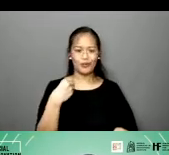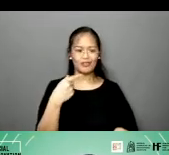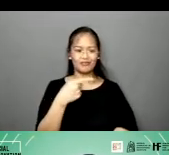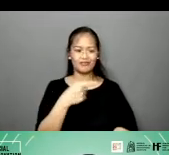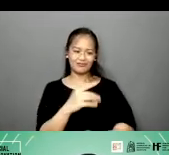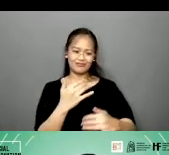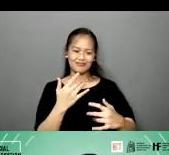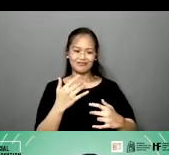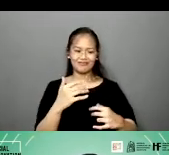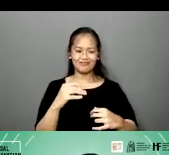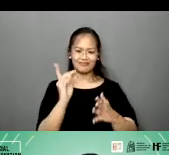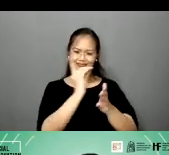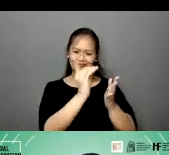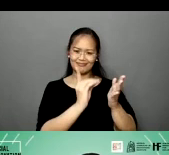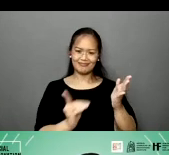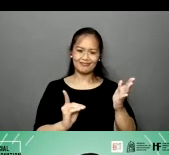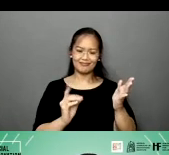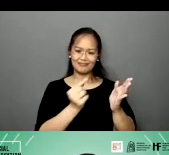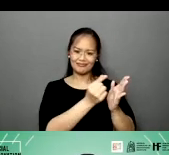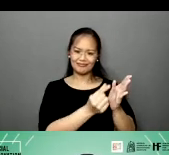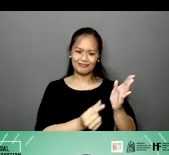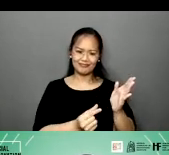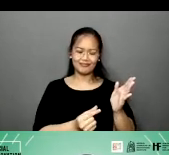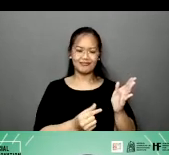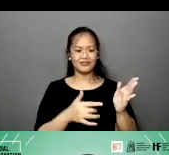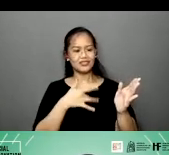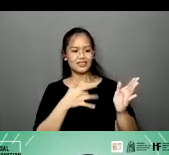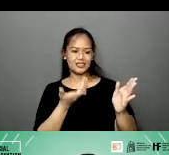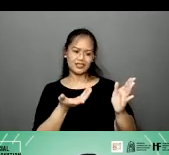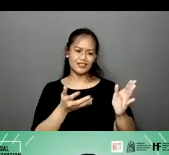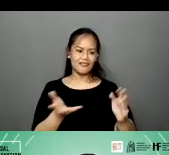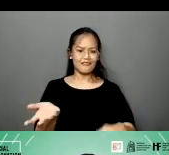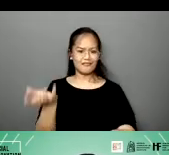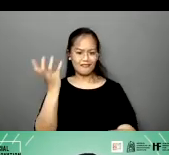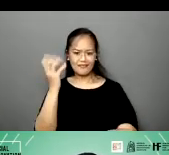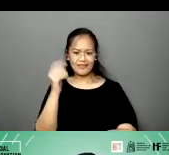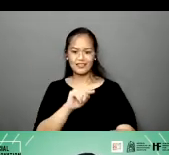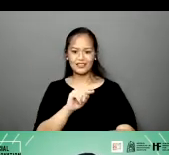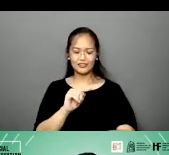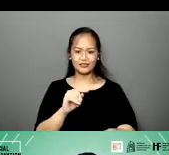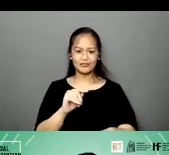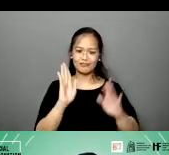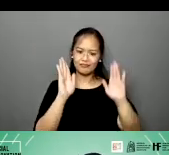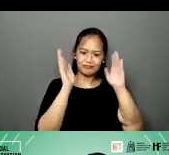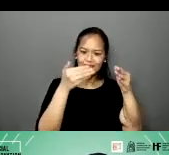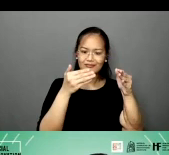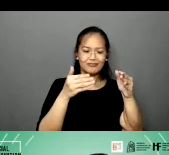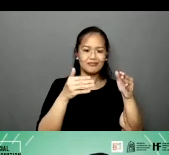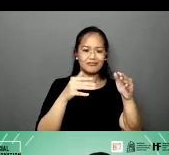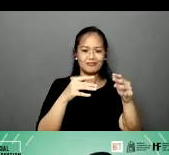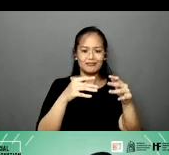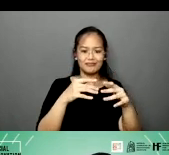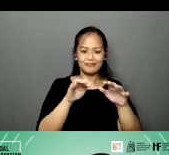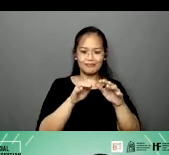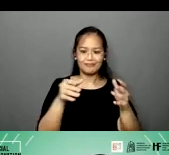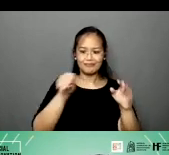creates this, alludes to a product that is more focused on the packaging itself. And it's an